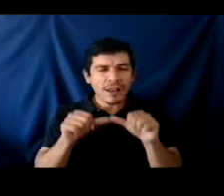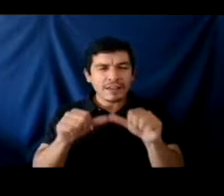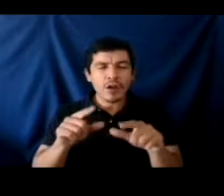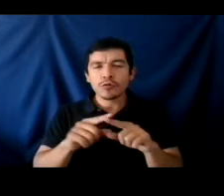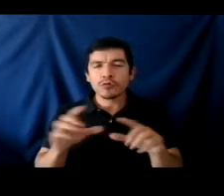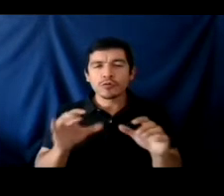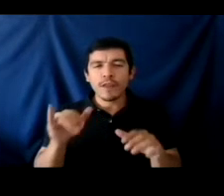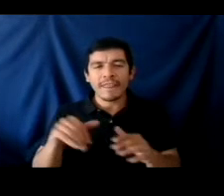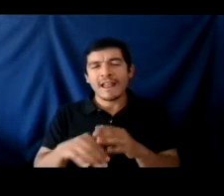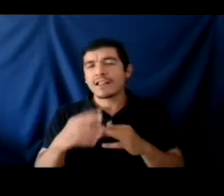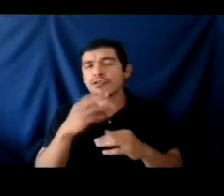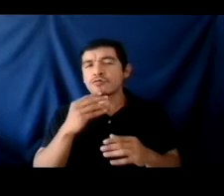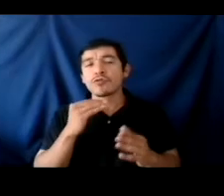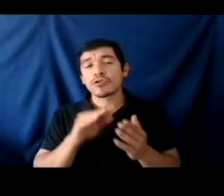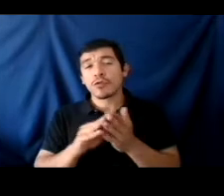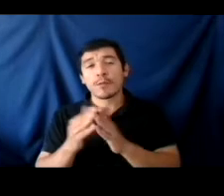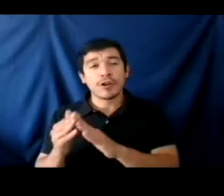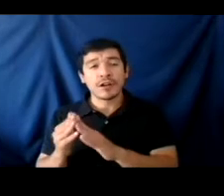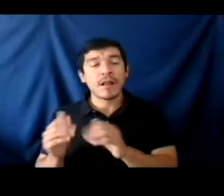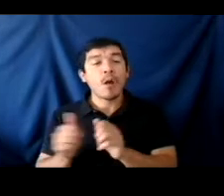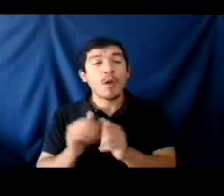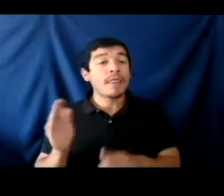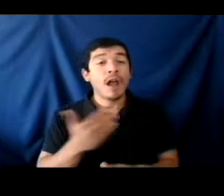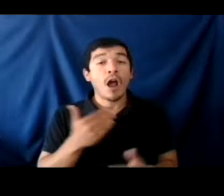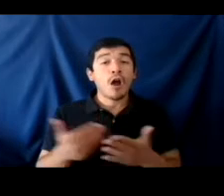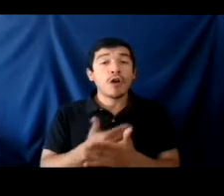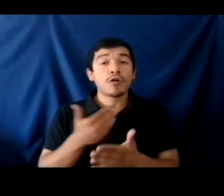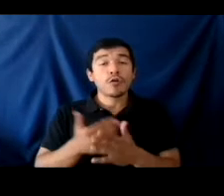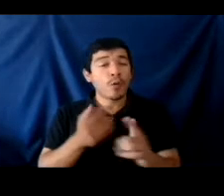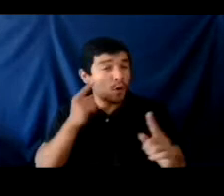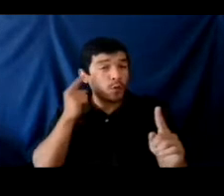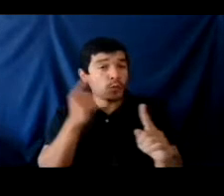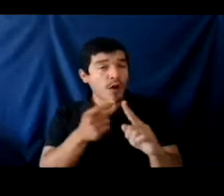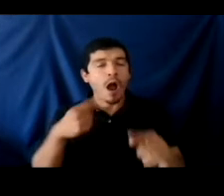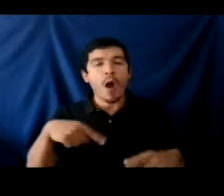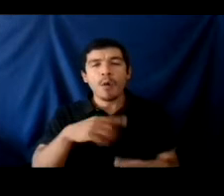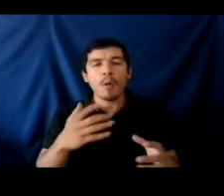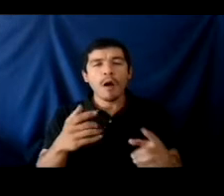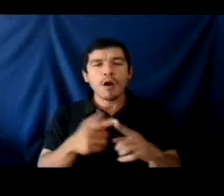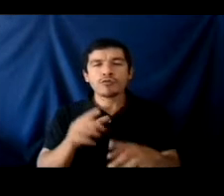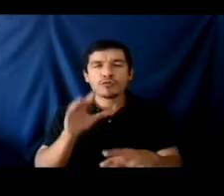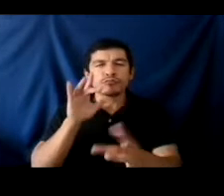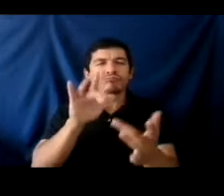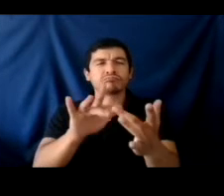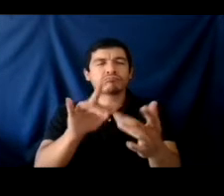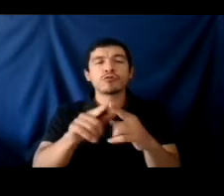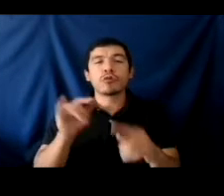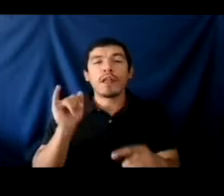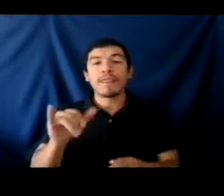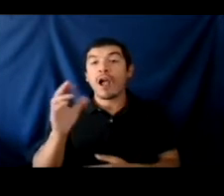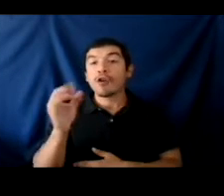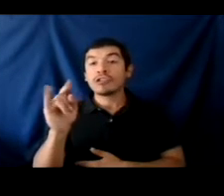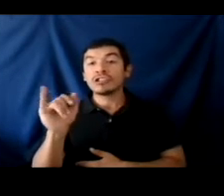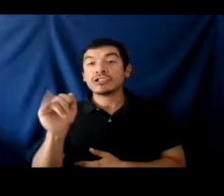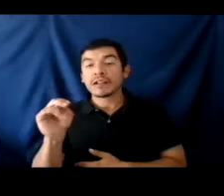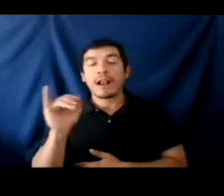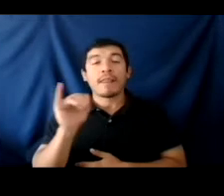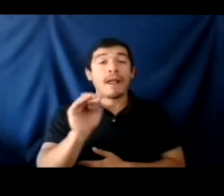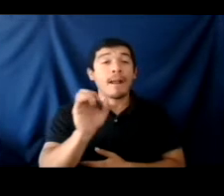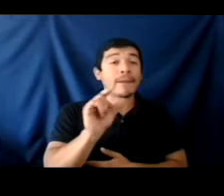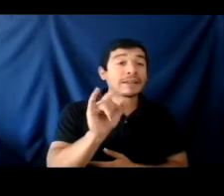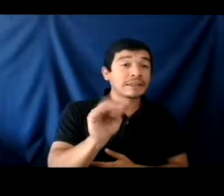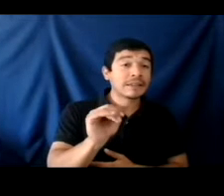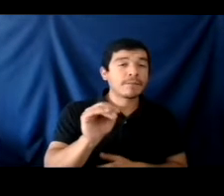in the Jewish community. With our new strategic plan, we want to reach out to the Christian, the Muslim, Church